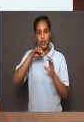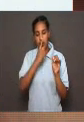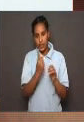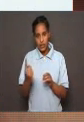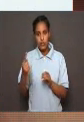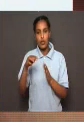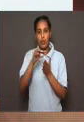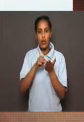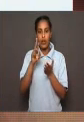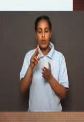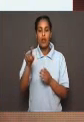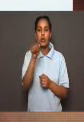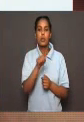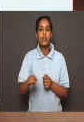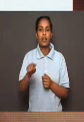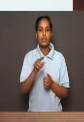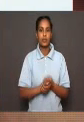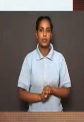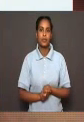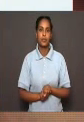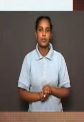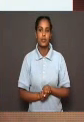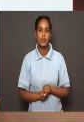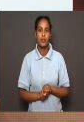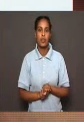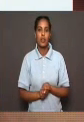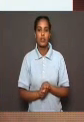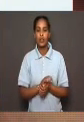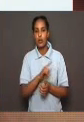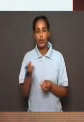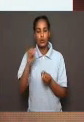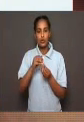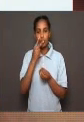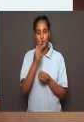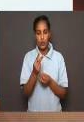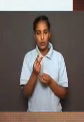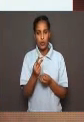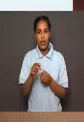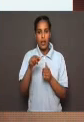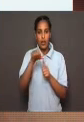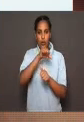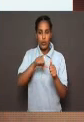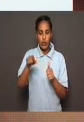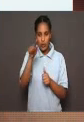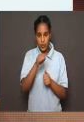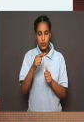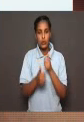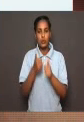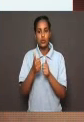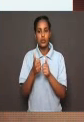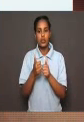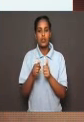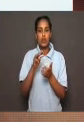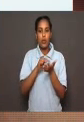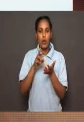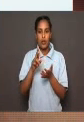each molecular orbital. They also show the atomic orbitals from which the